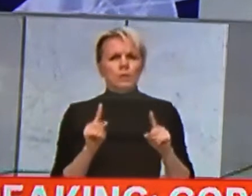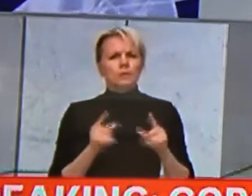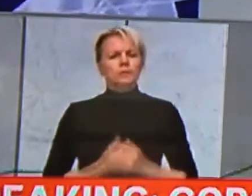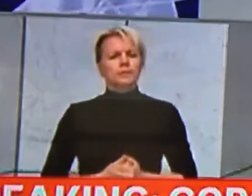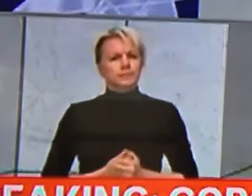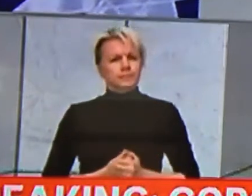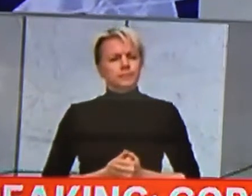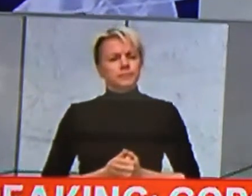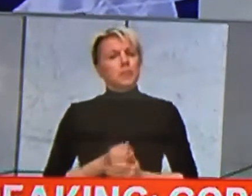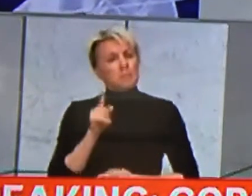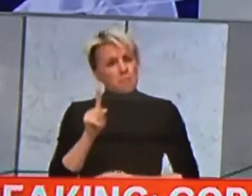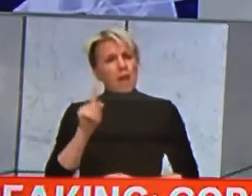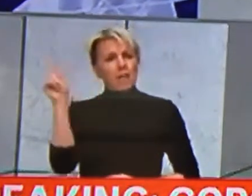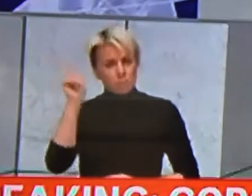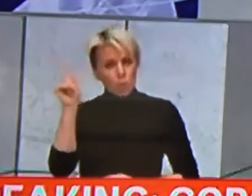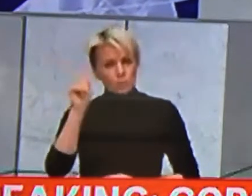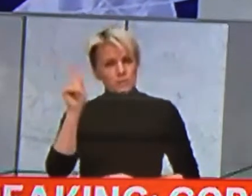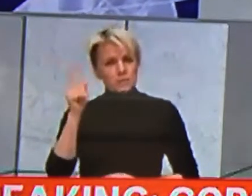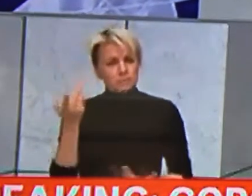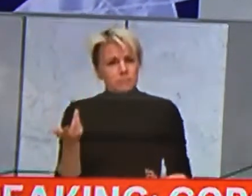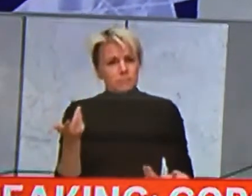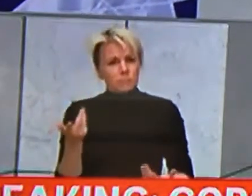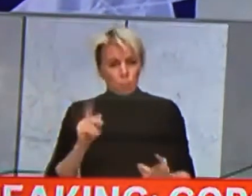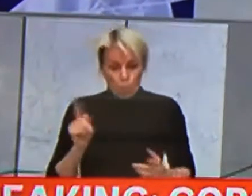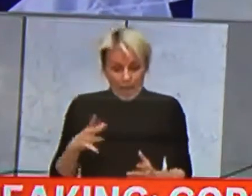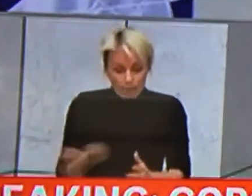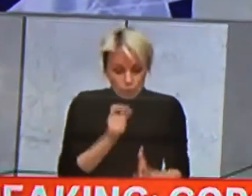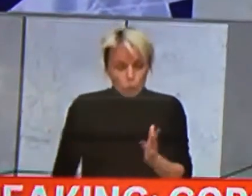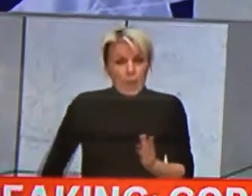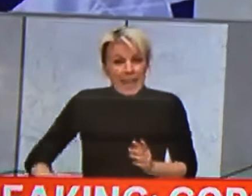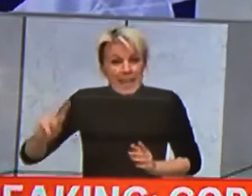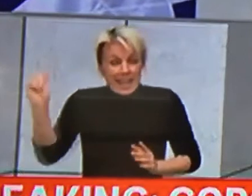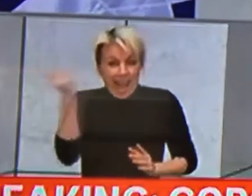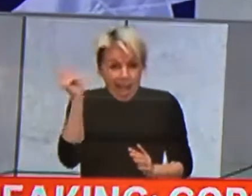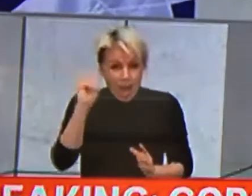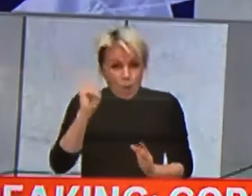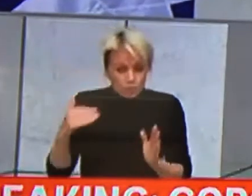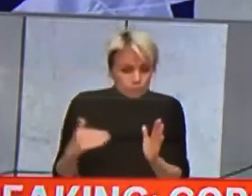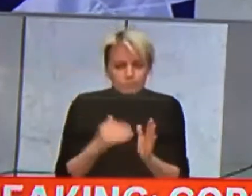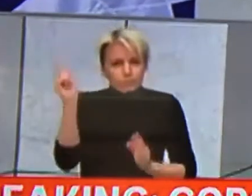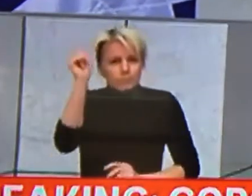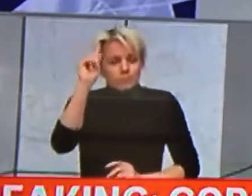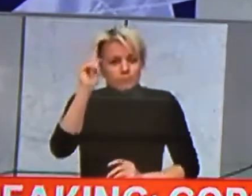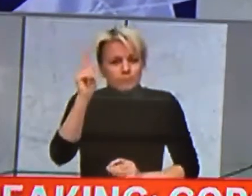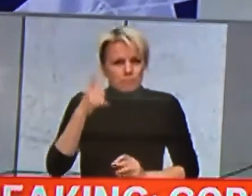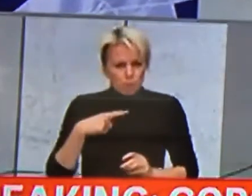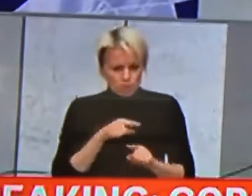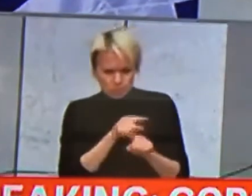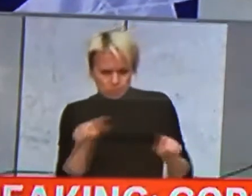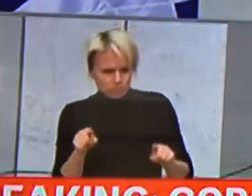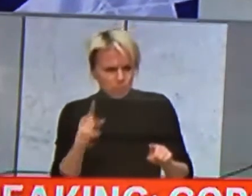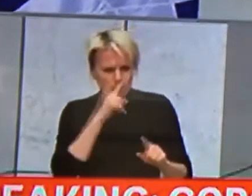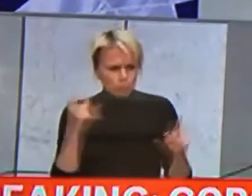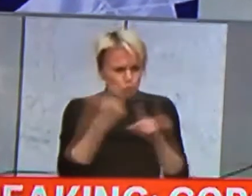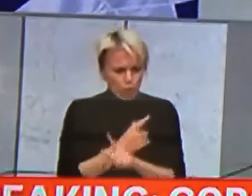are saying right now is the thing that we need to take action on right now, after the great response we've had from Australians to